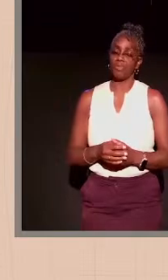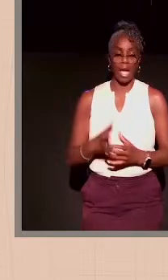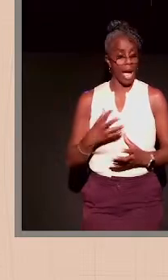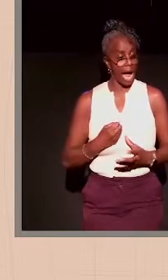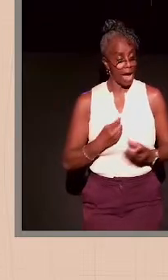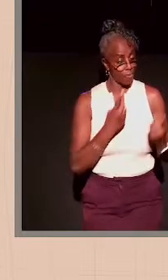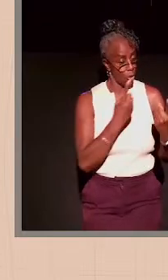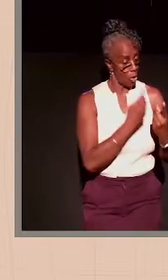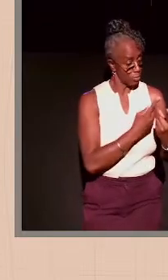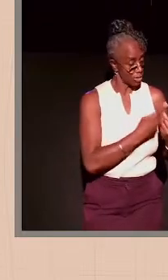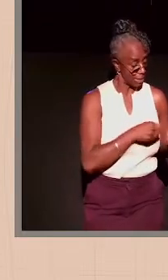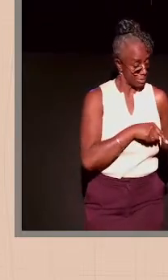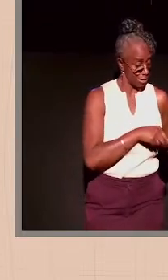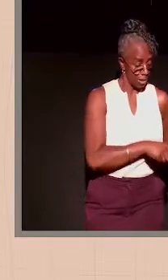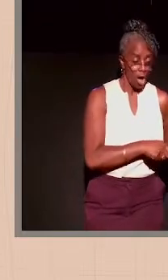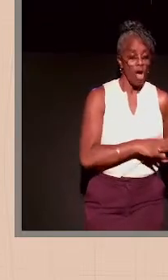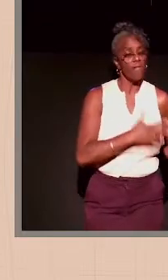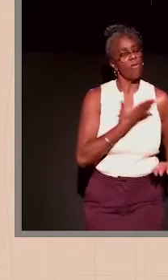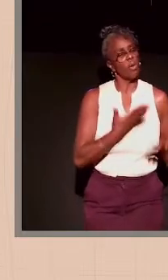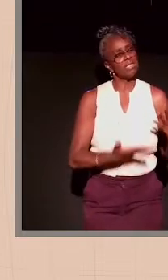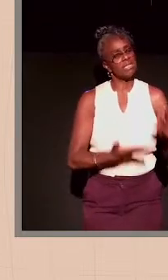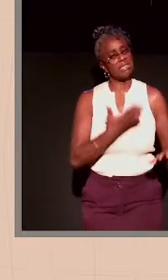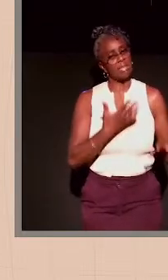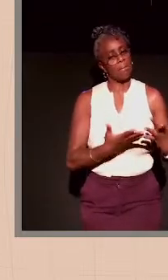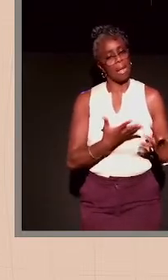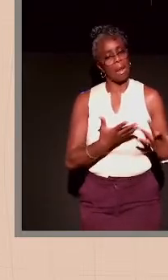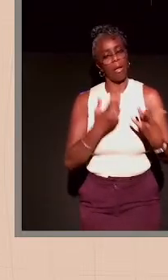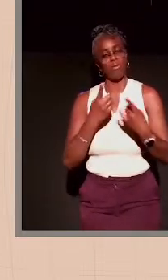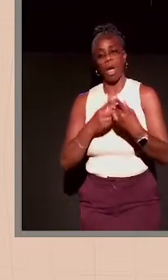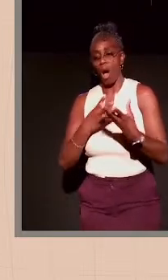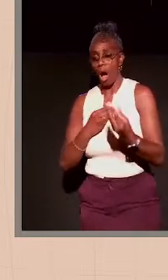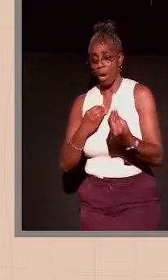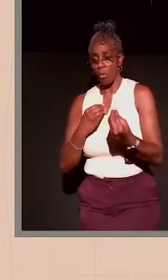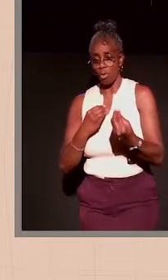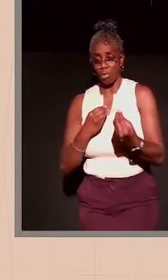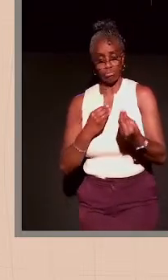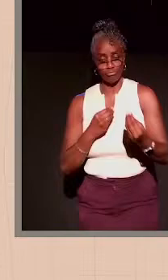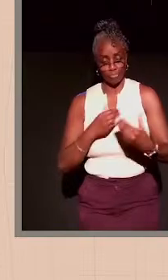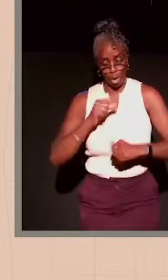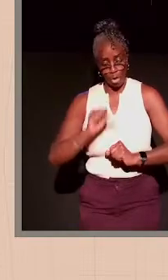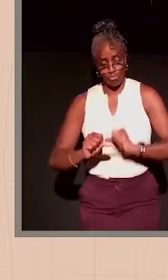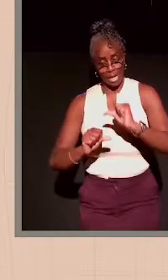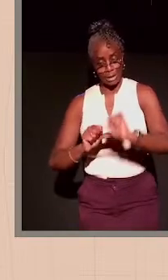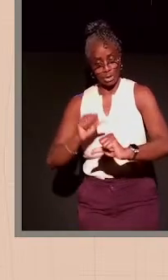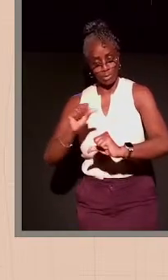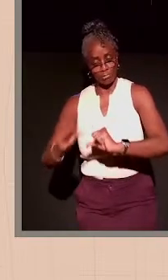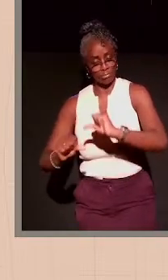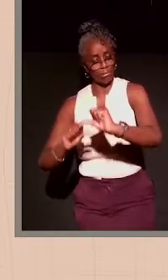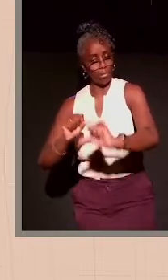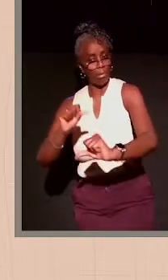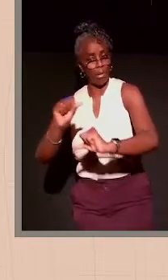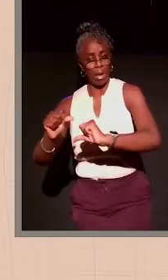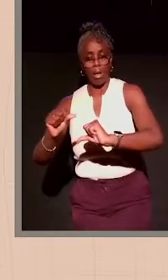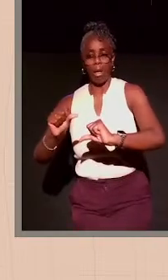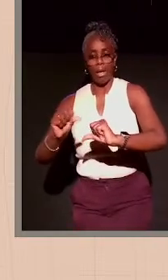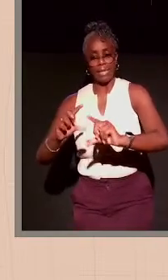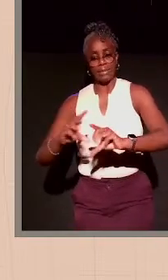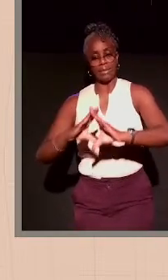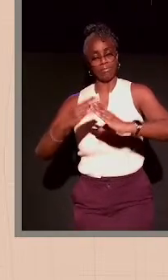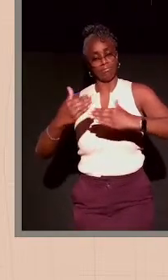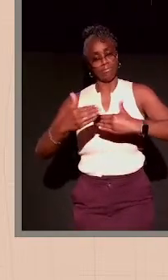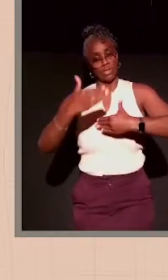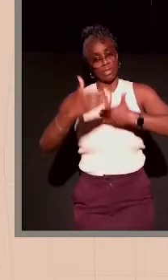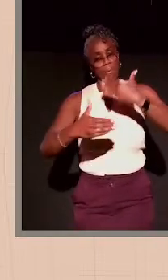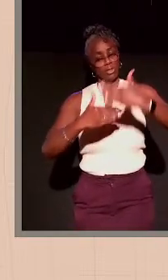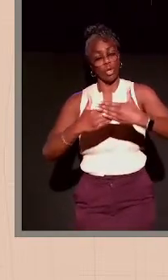objects that perform a similar function, I'll arrange them in an organized, symmetrical way so that